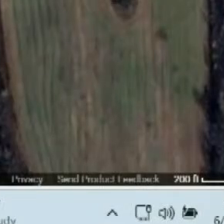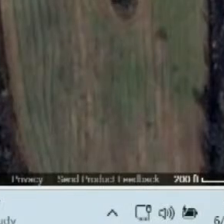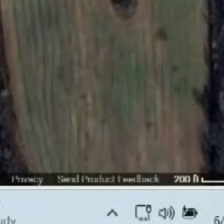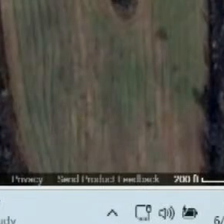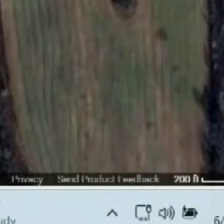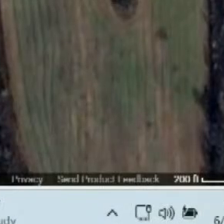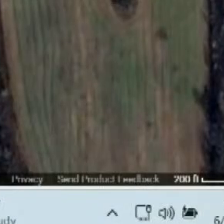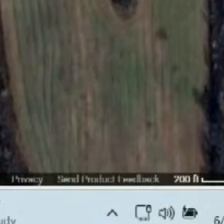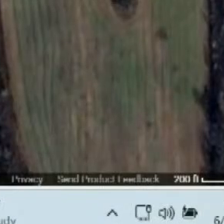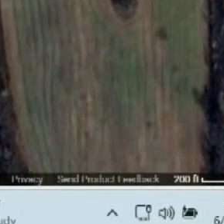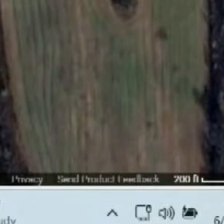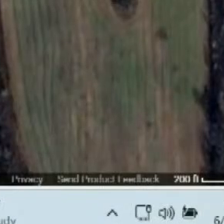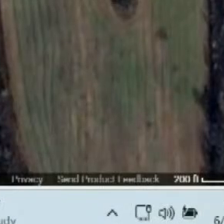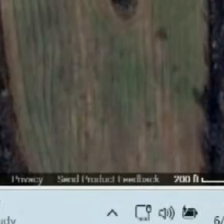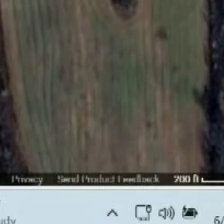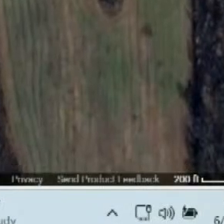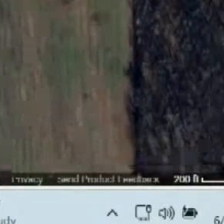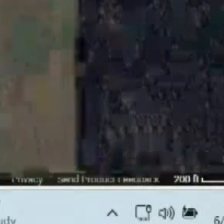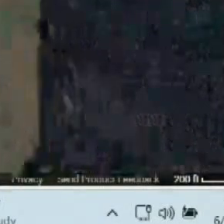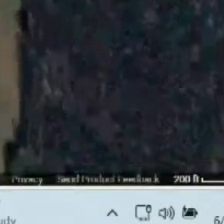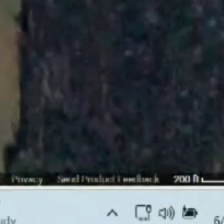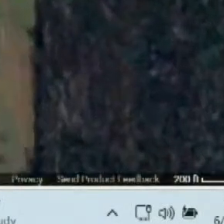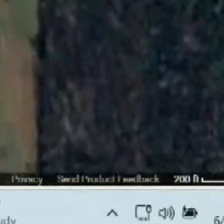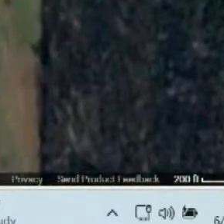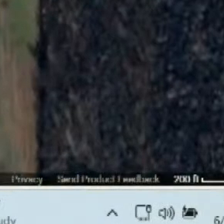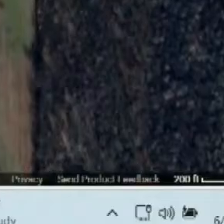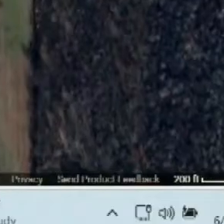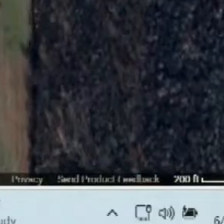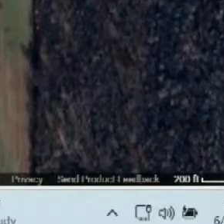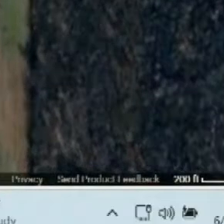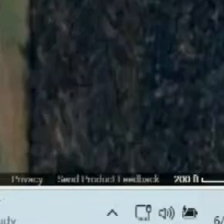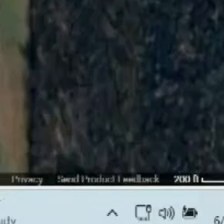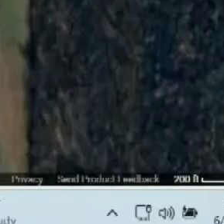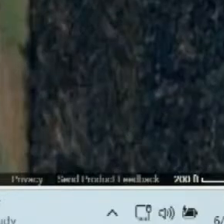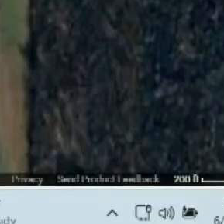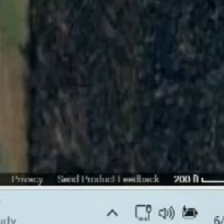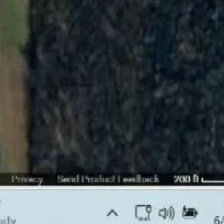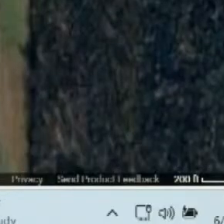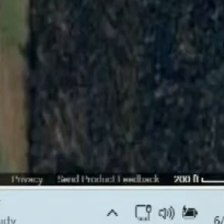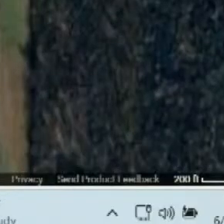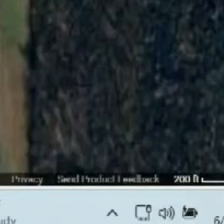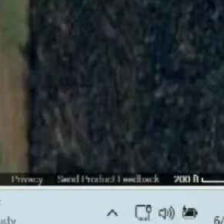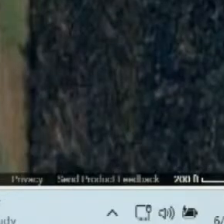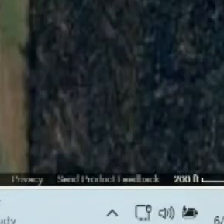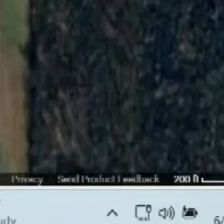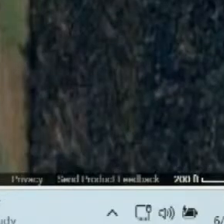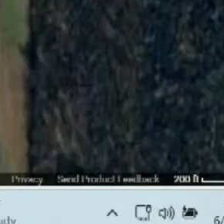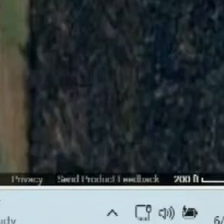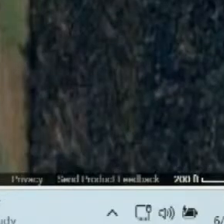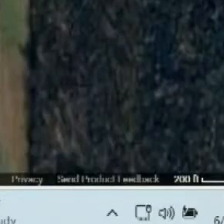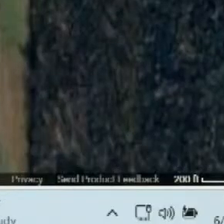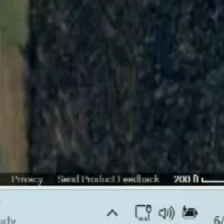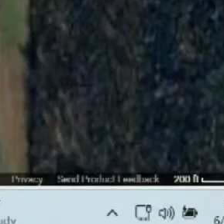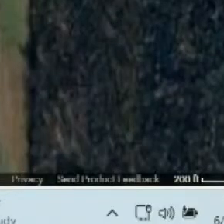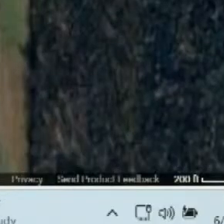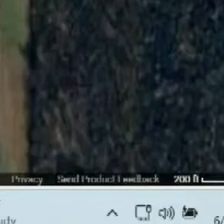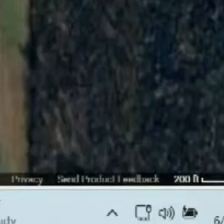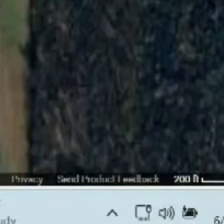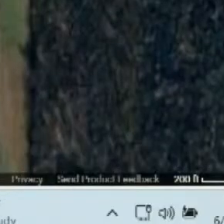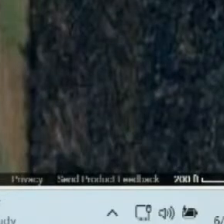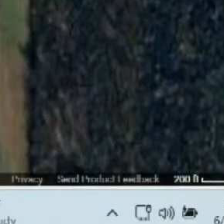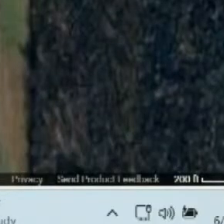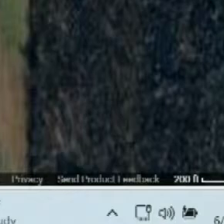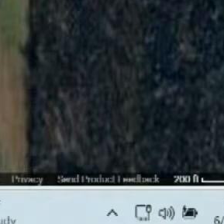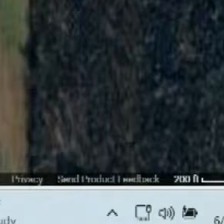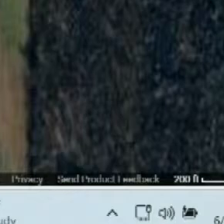I mean, obviously, it's going to be within 350 feet of the proposed development or what will be rezoned I3.